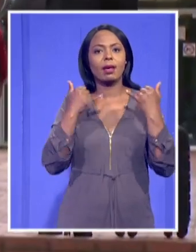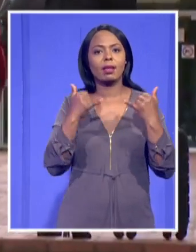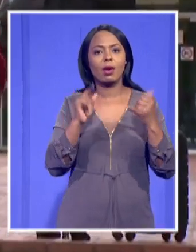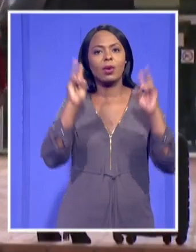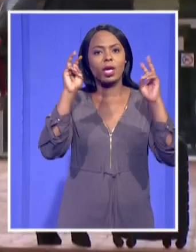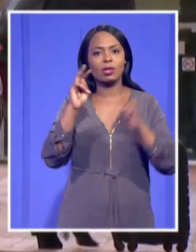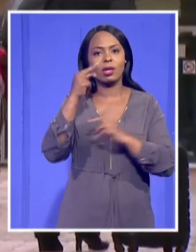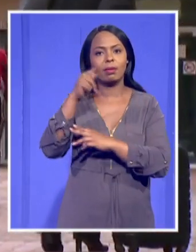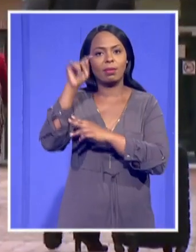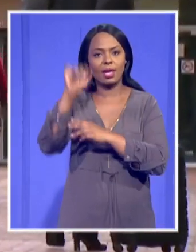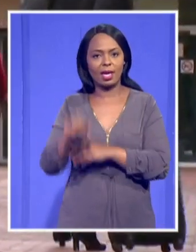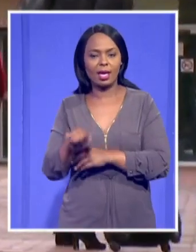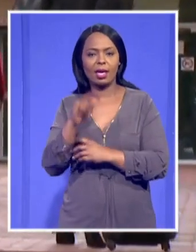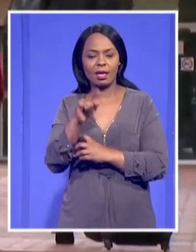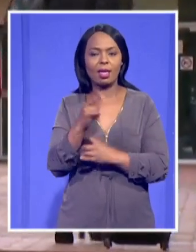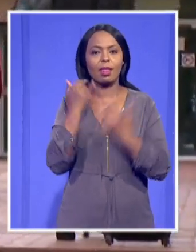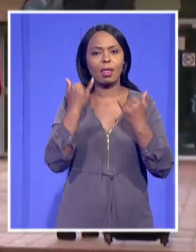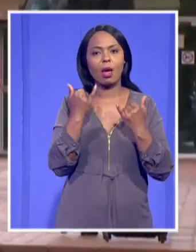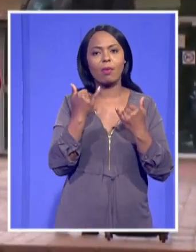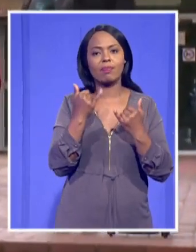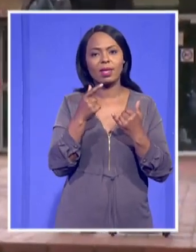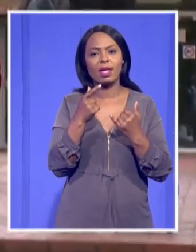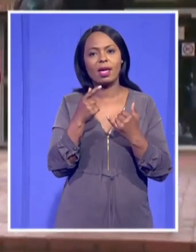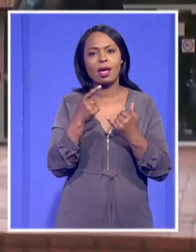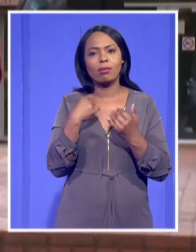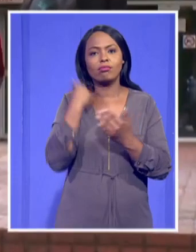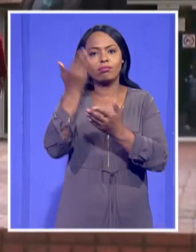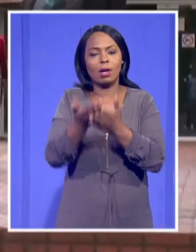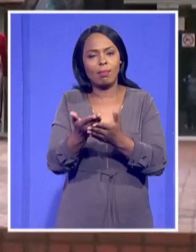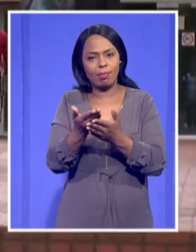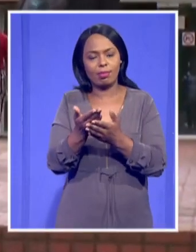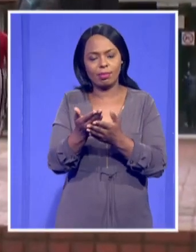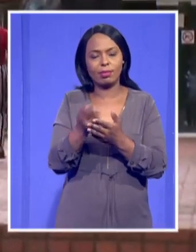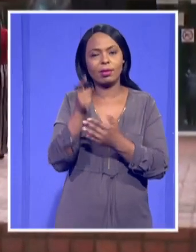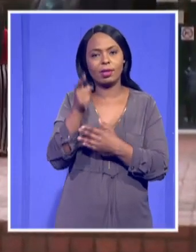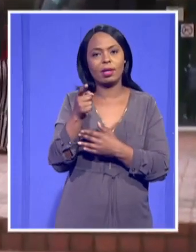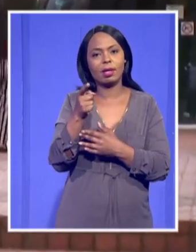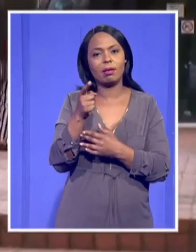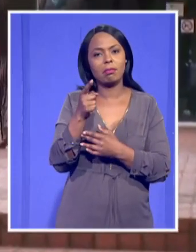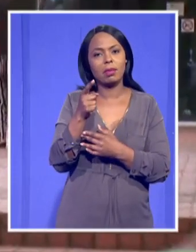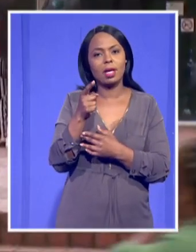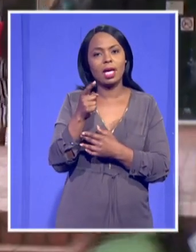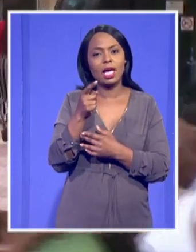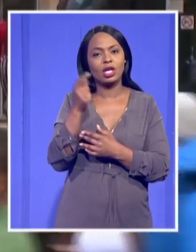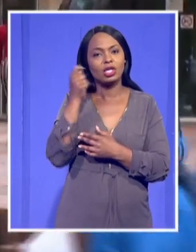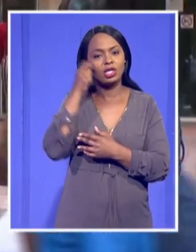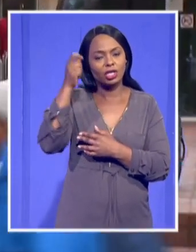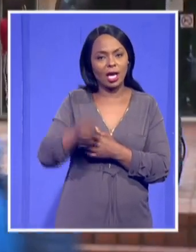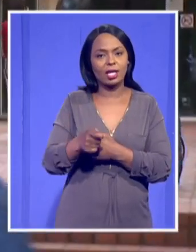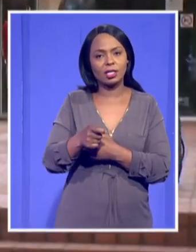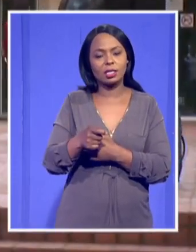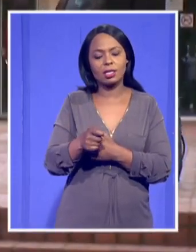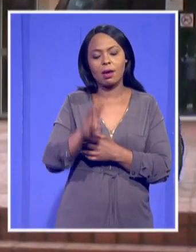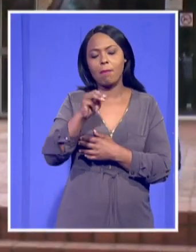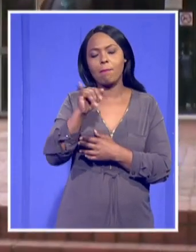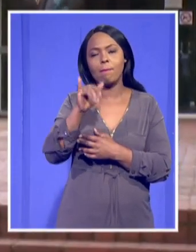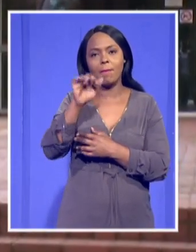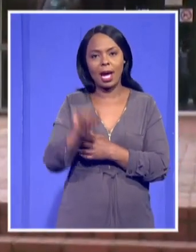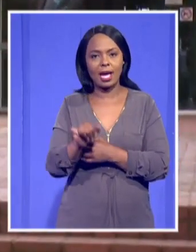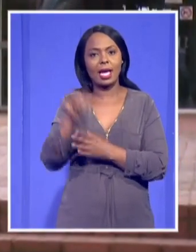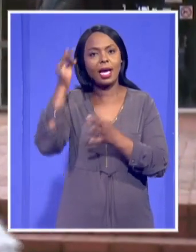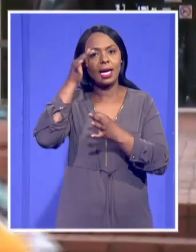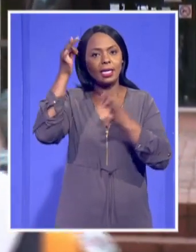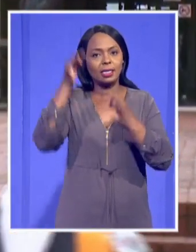NPA's assertion. The reconsideration application that Judge President Maya decided on,